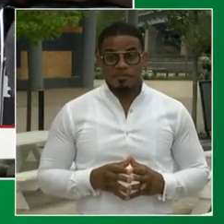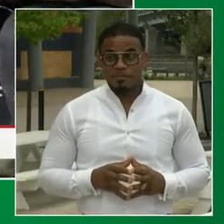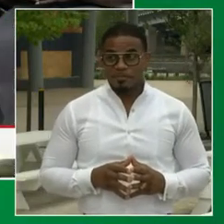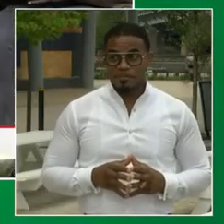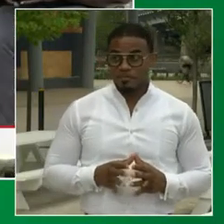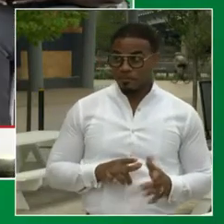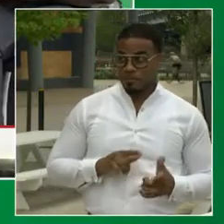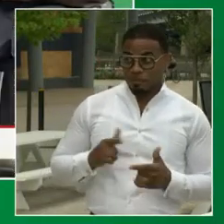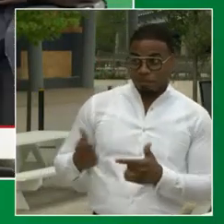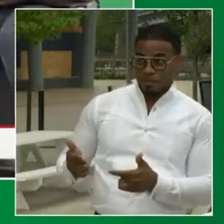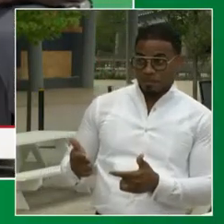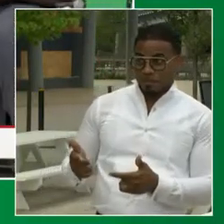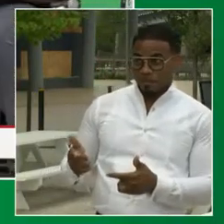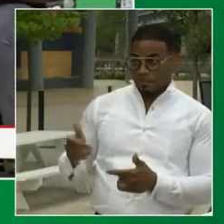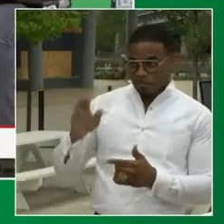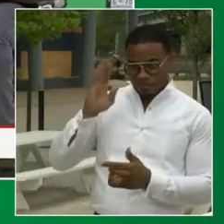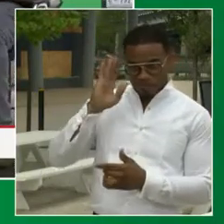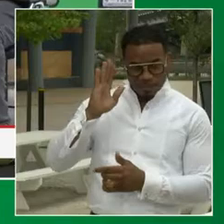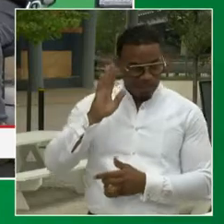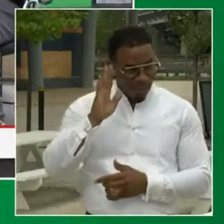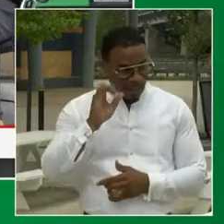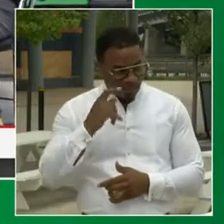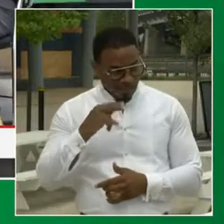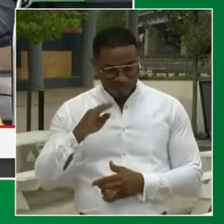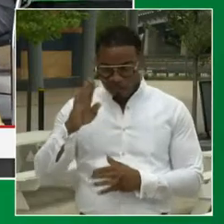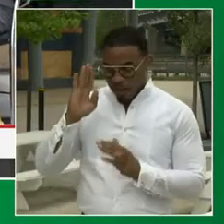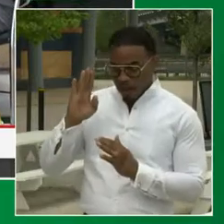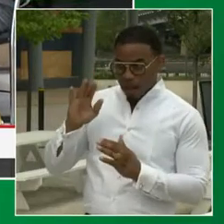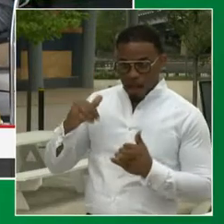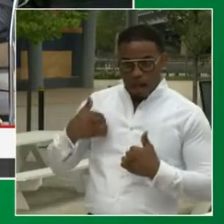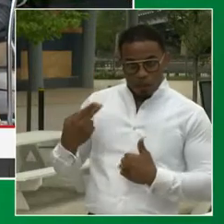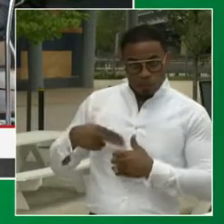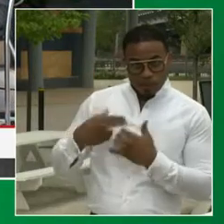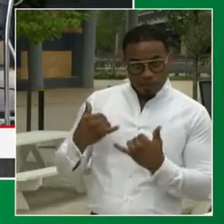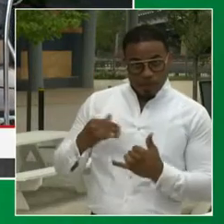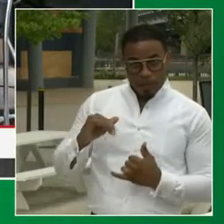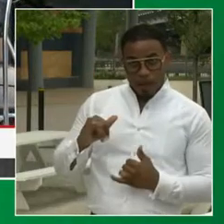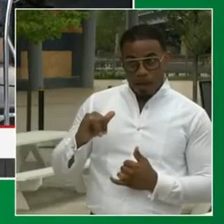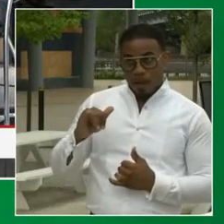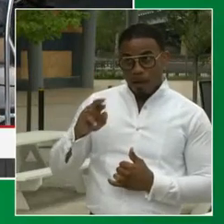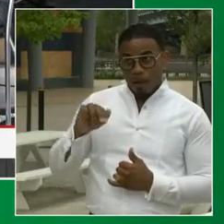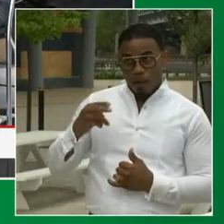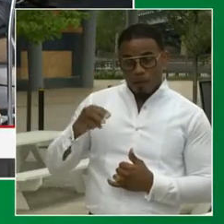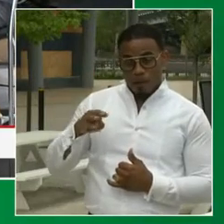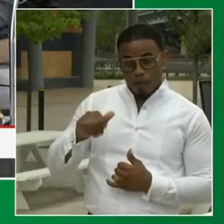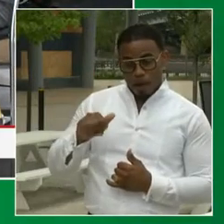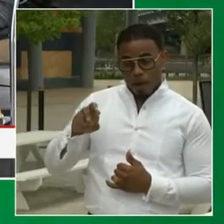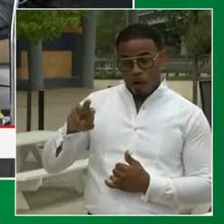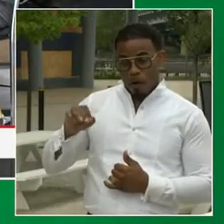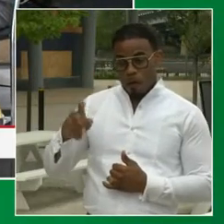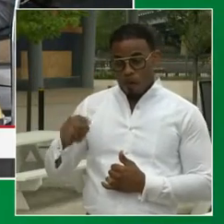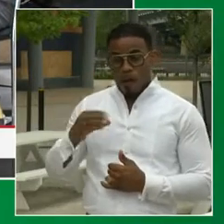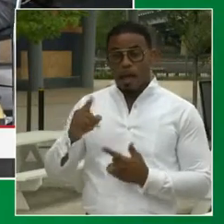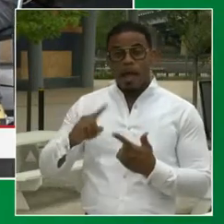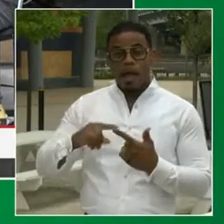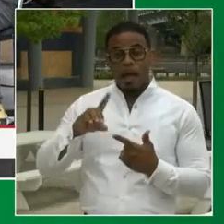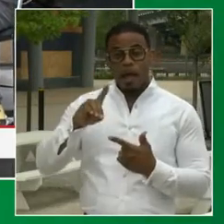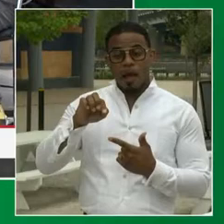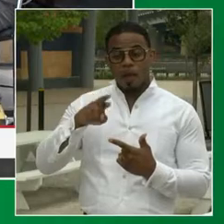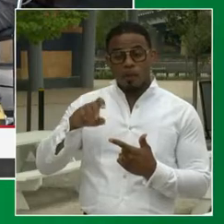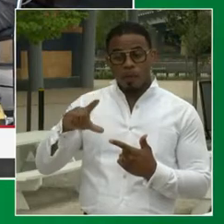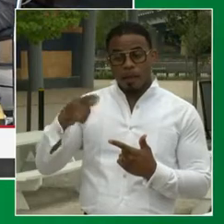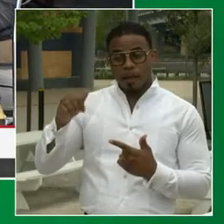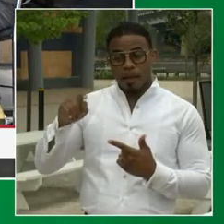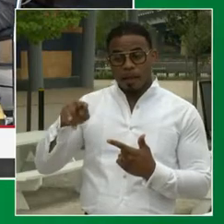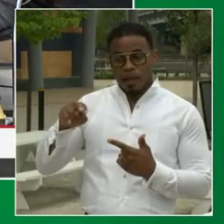Rahama. Hi, Stephanie. Hello. So I'm joined today by Rahama Wright and Darrell Gaston. And